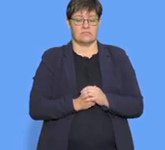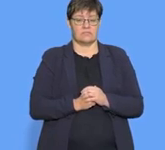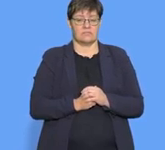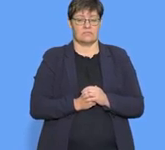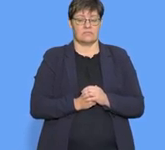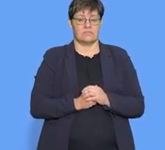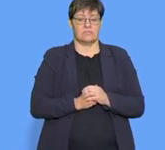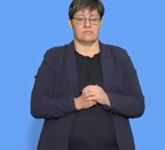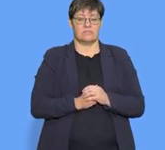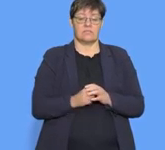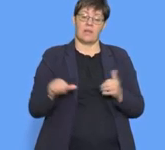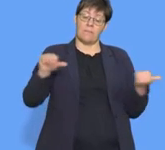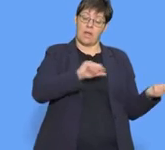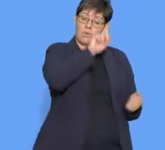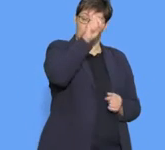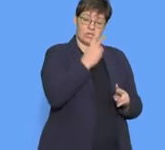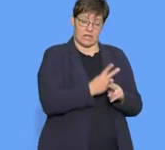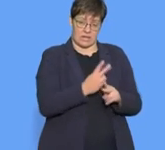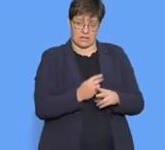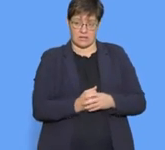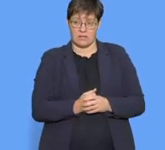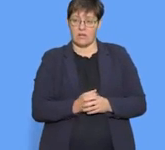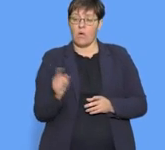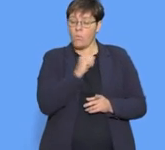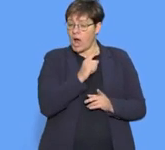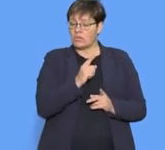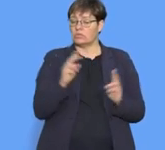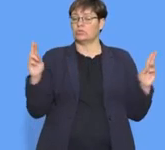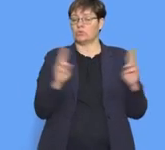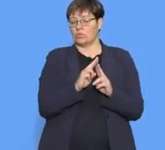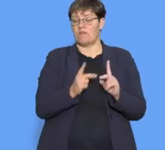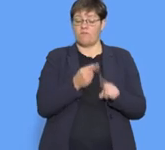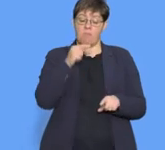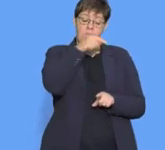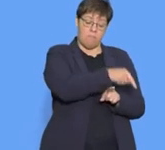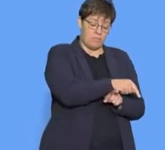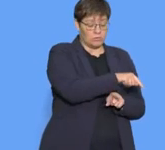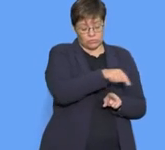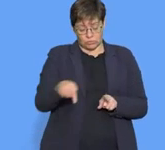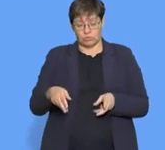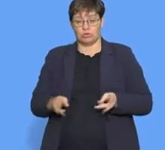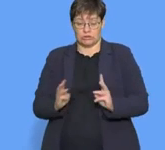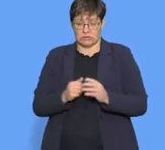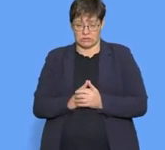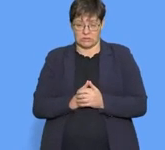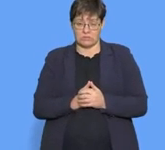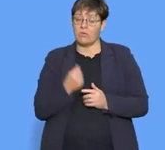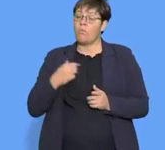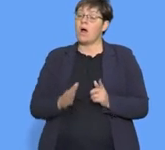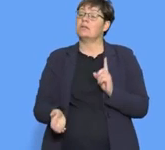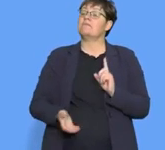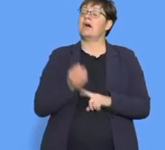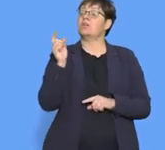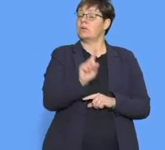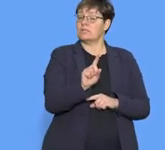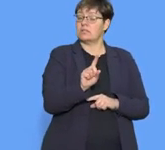5 meters. Now let's go back to the question again. What is the shortest distance from Joe to the street? So what they want us